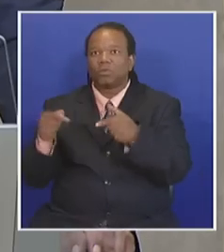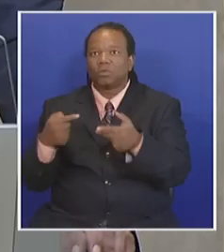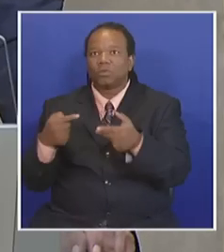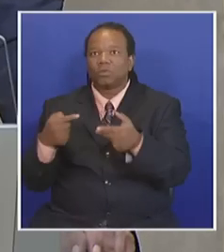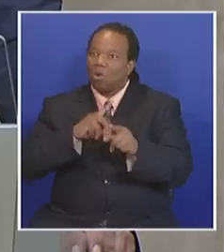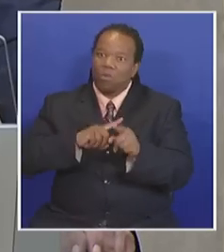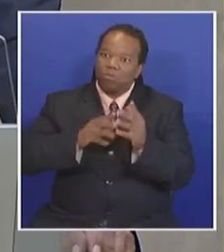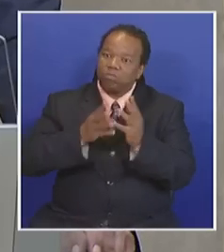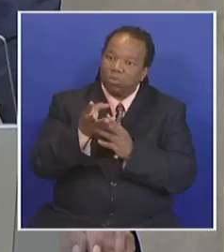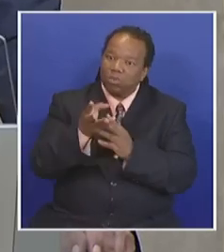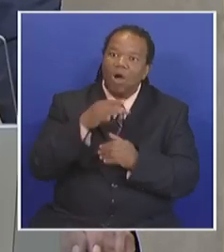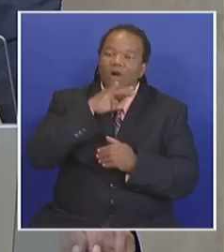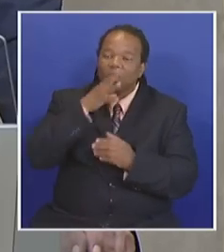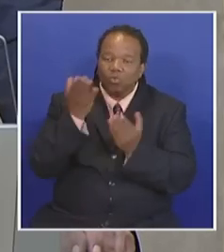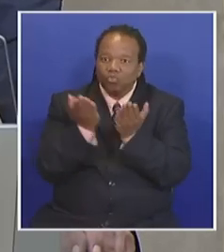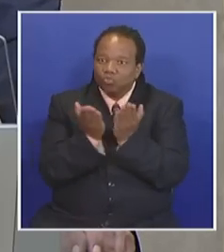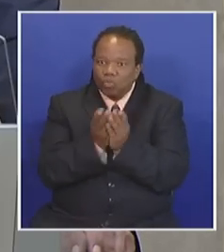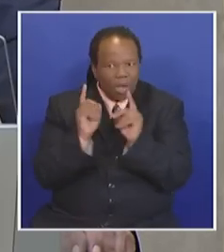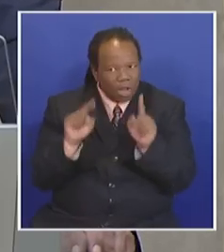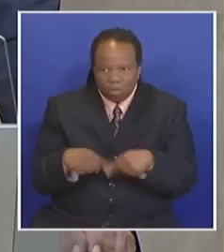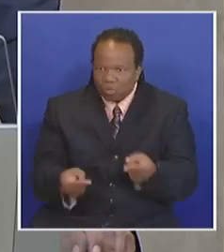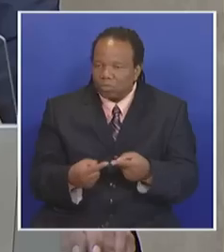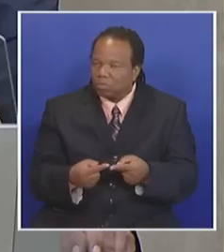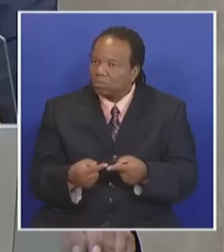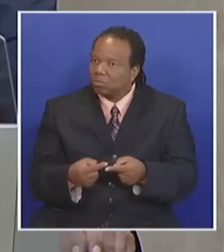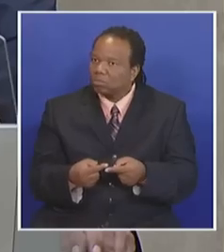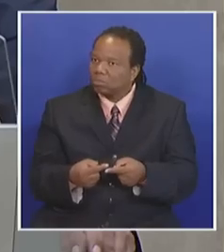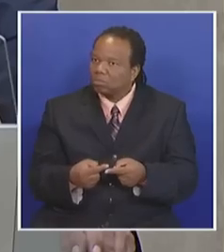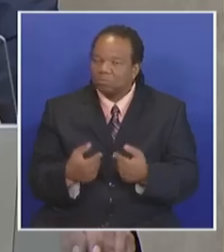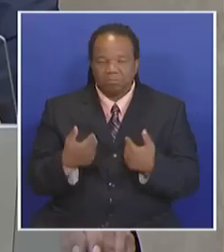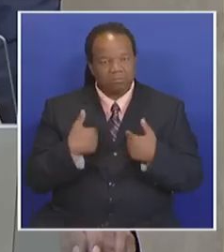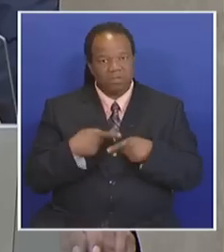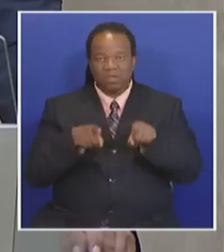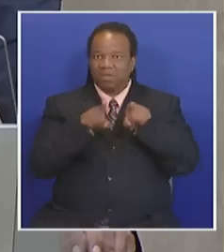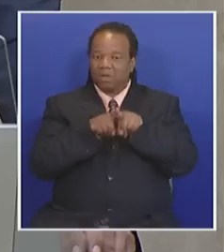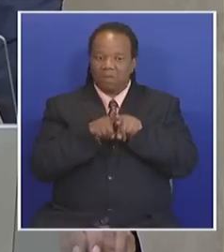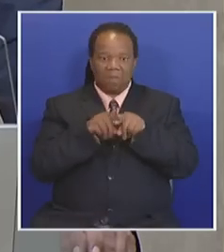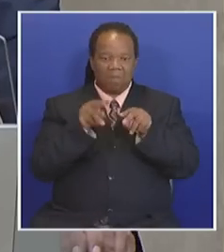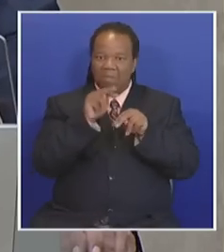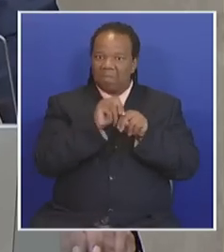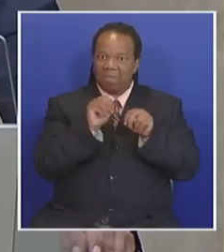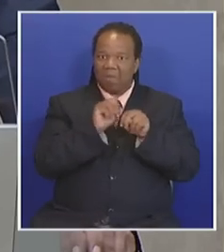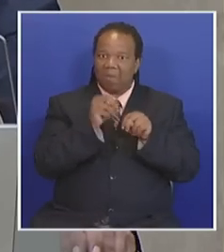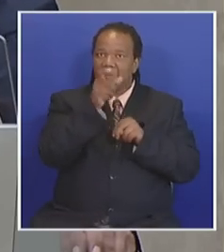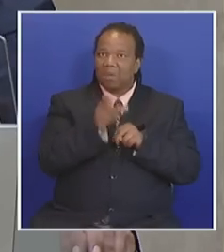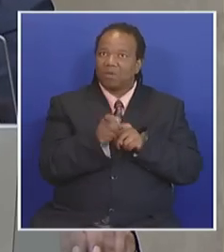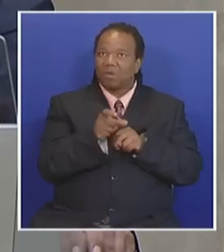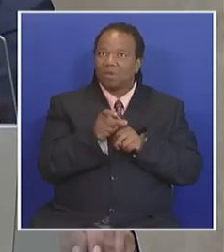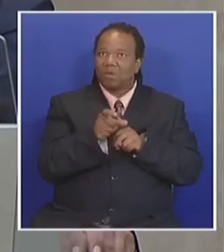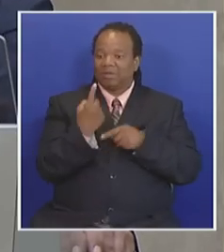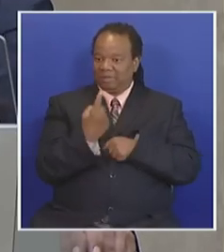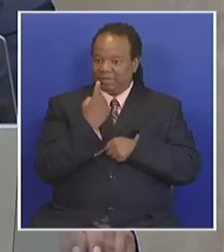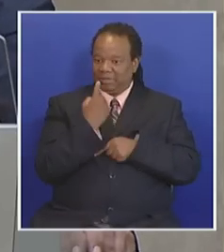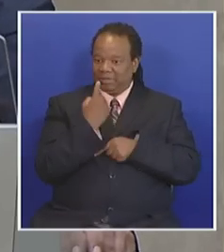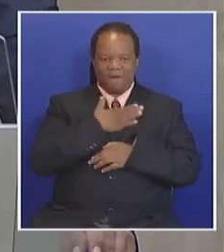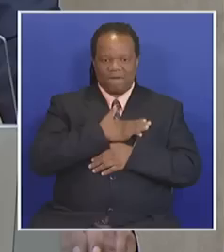school. I too was a non-entity, and I too felt very much